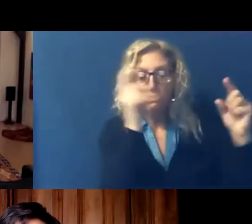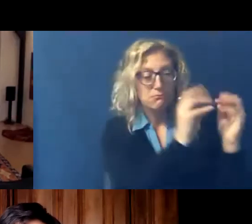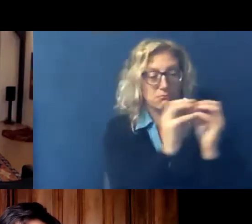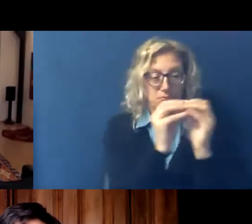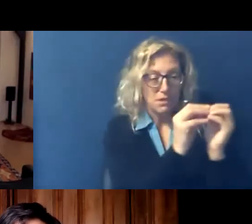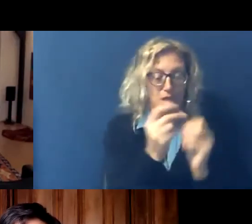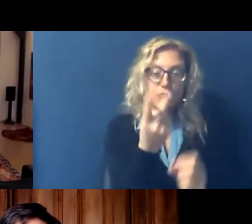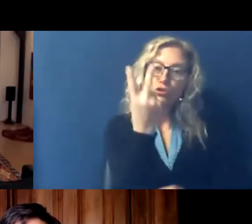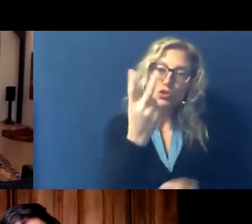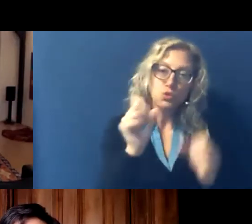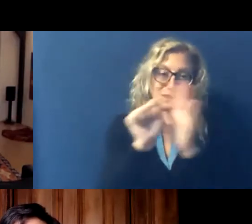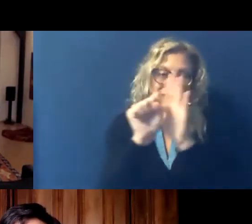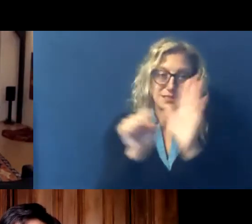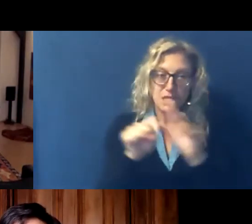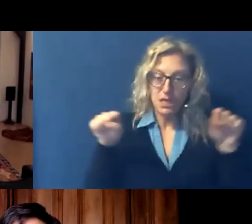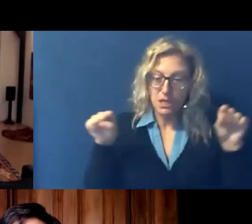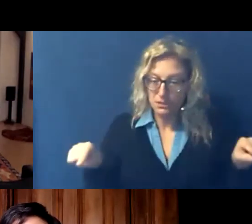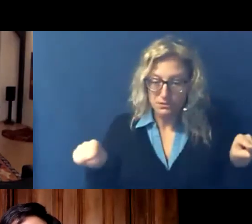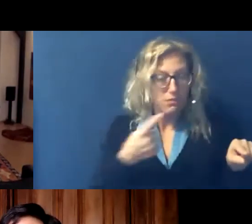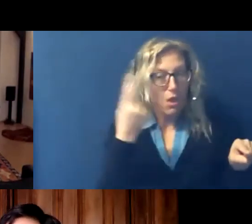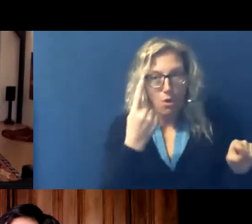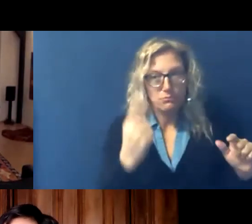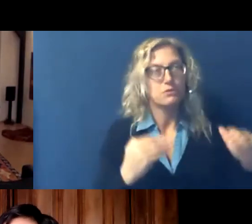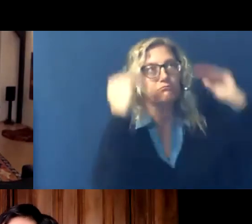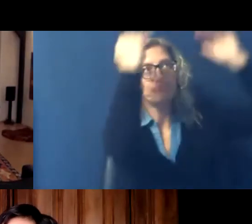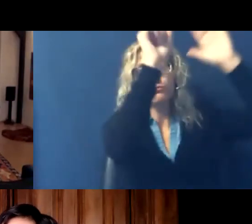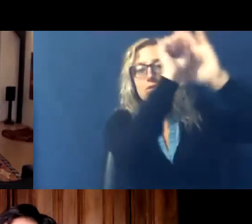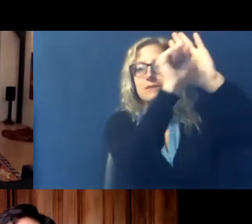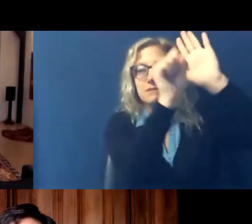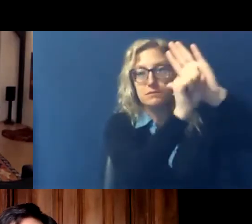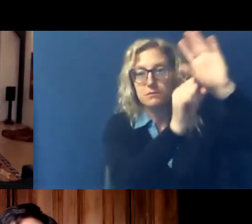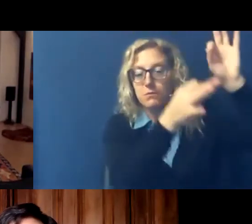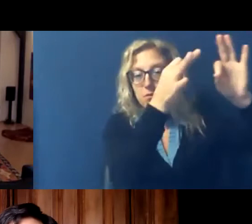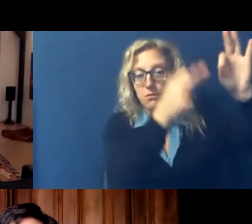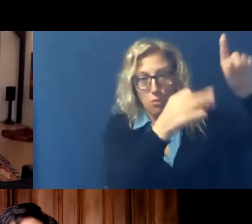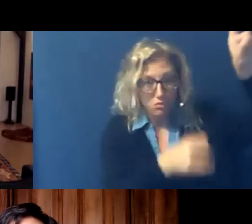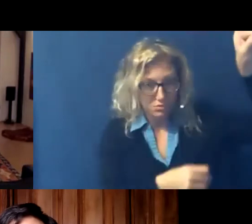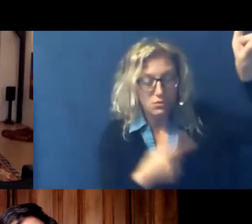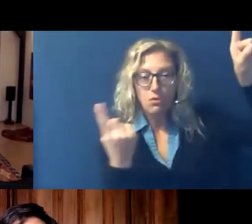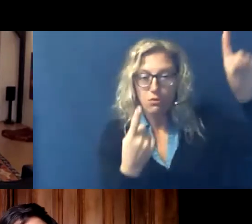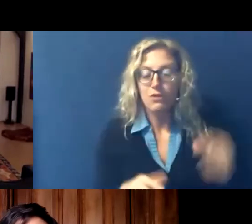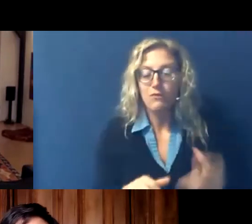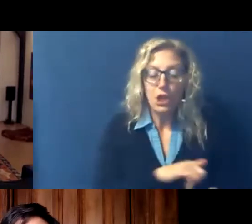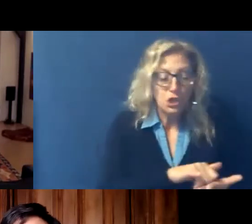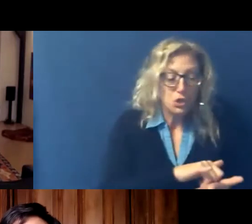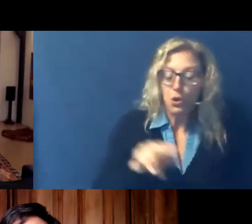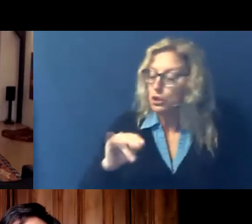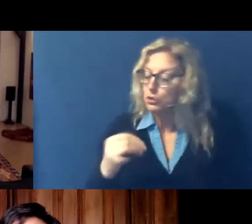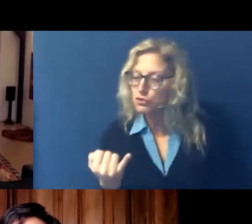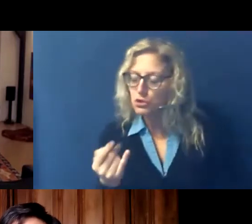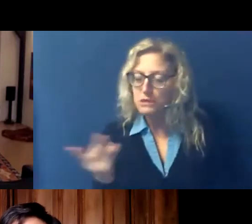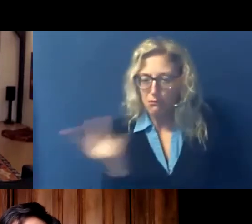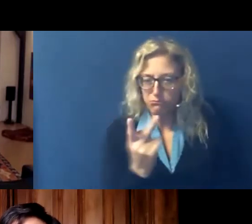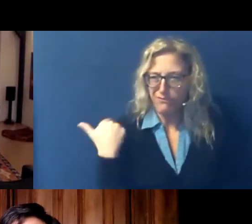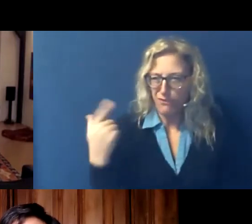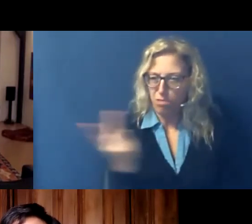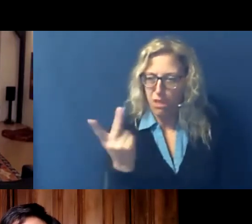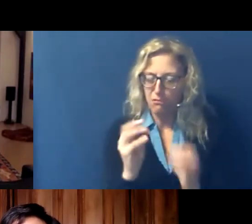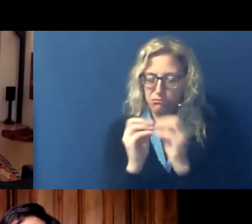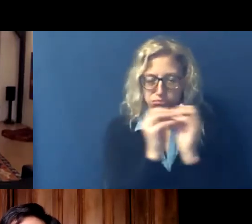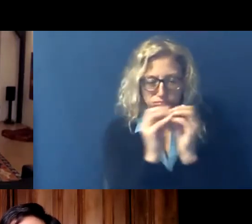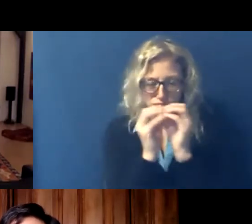two states do. There was a famous case a few decades ago between New York and New Jersey over, you